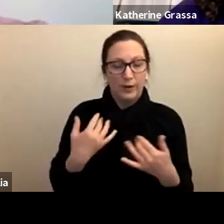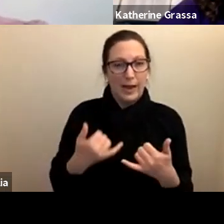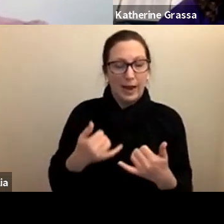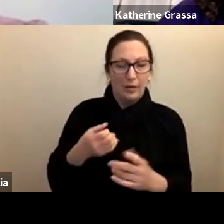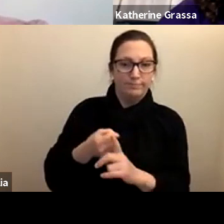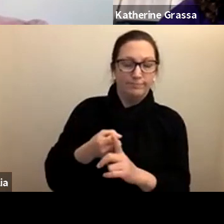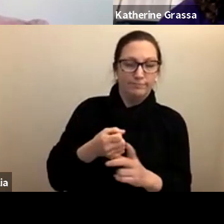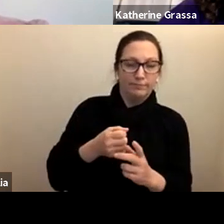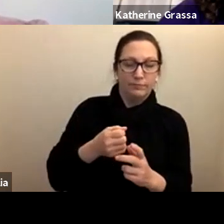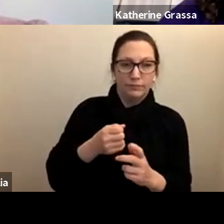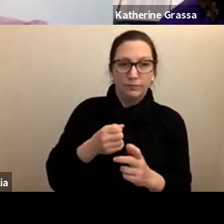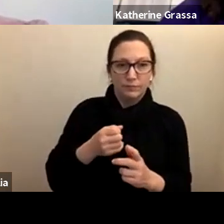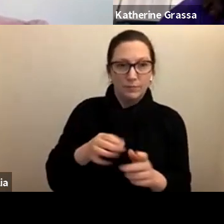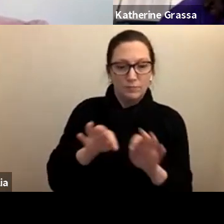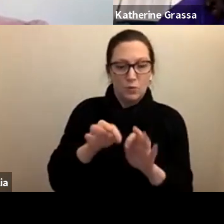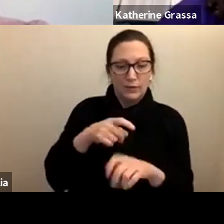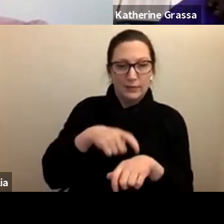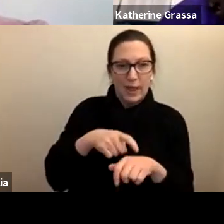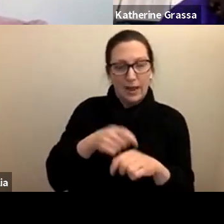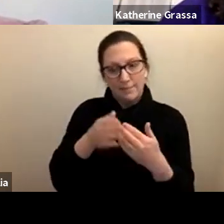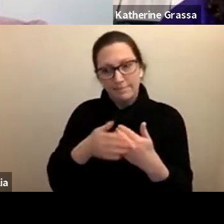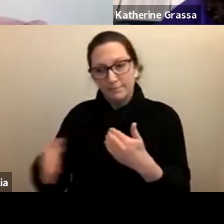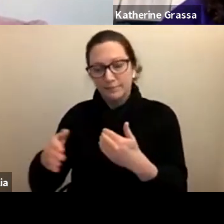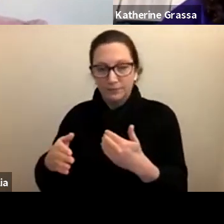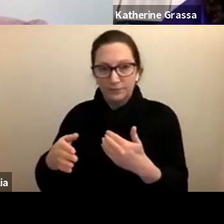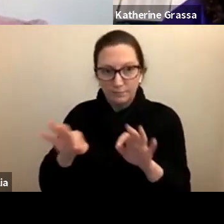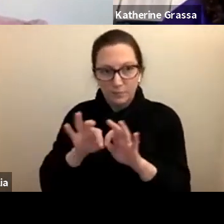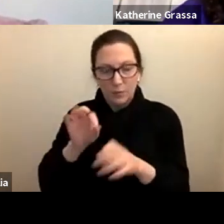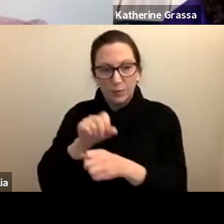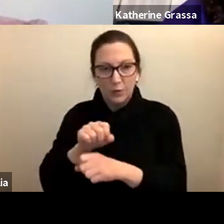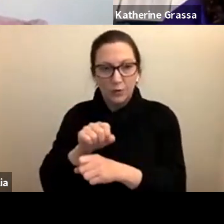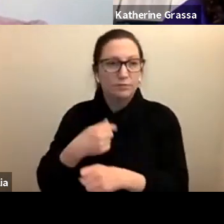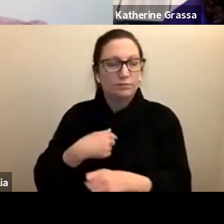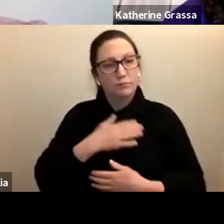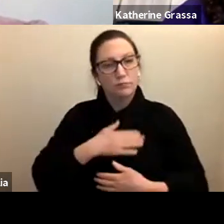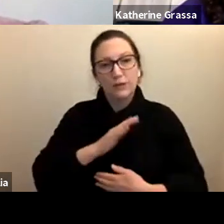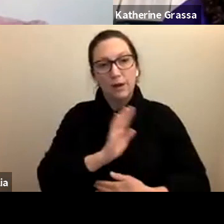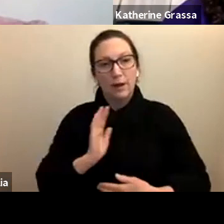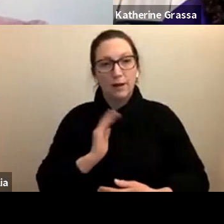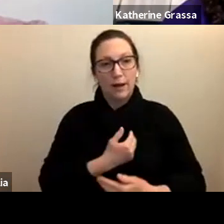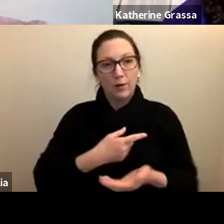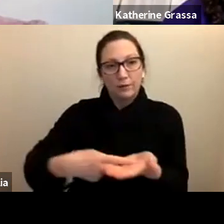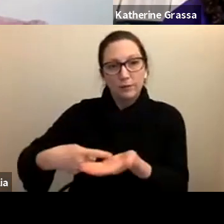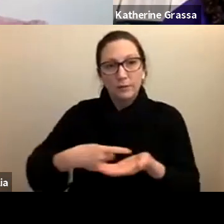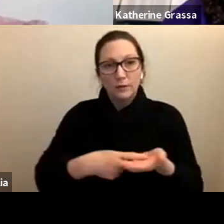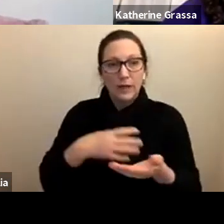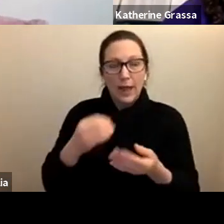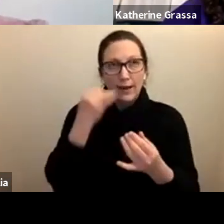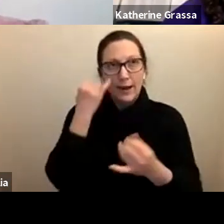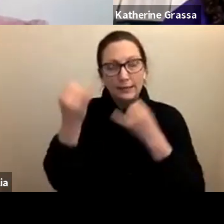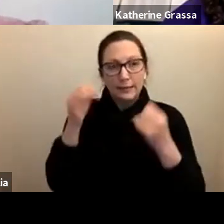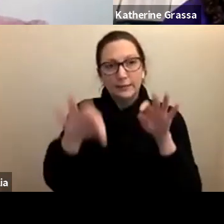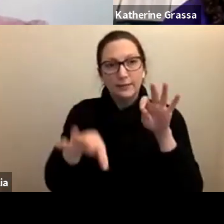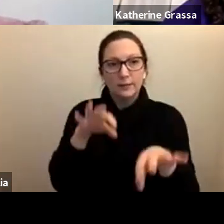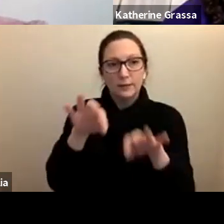appreciate the thoughtful conversation and the ideating